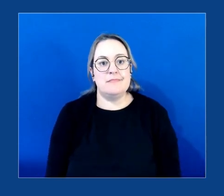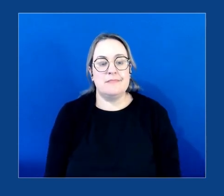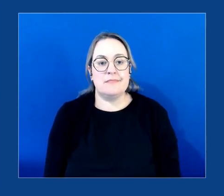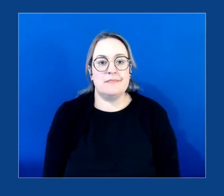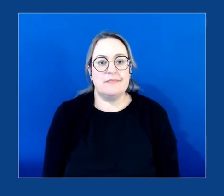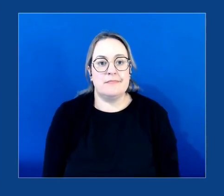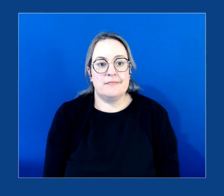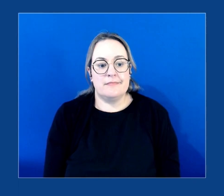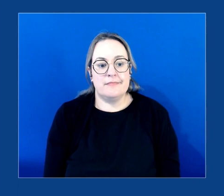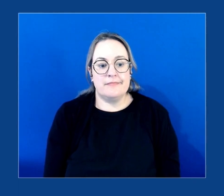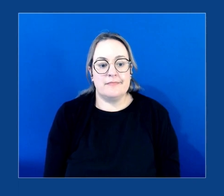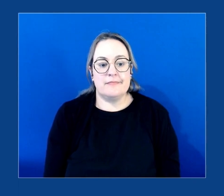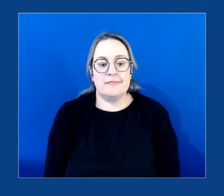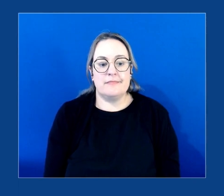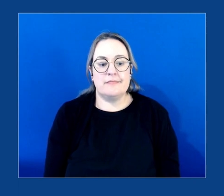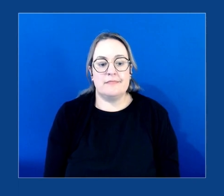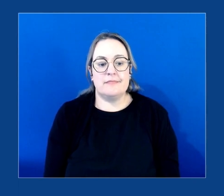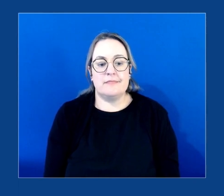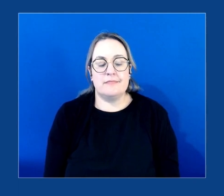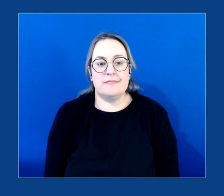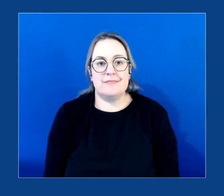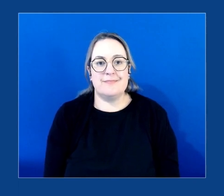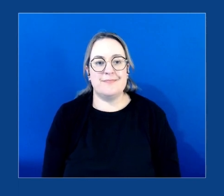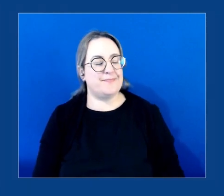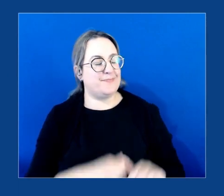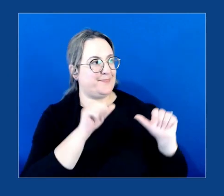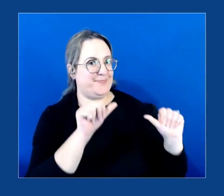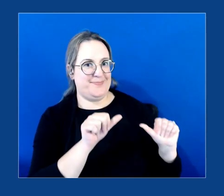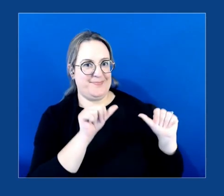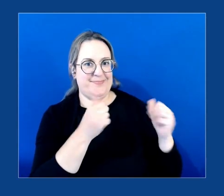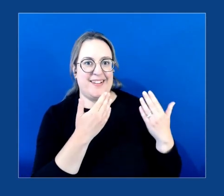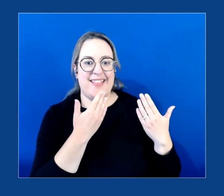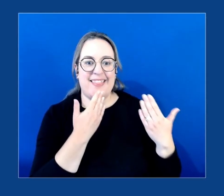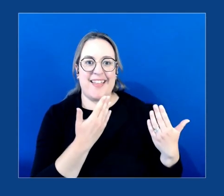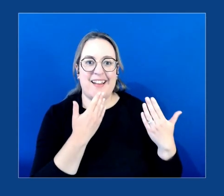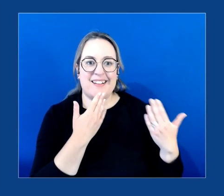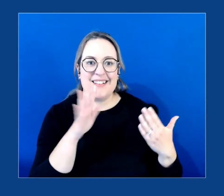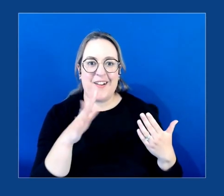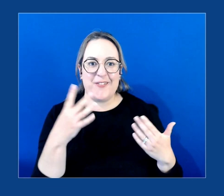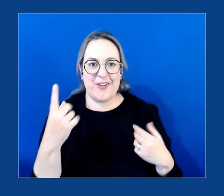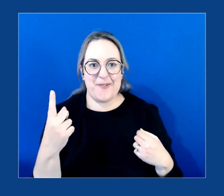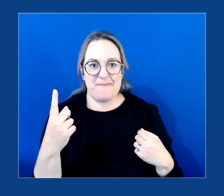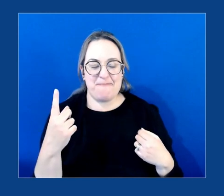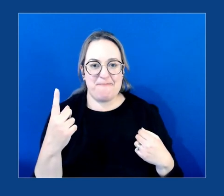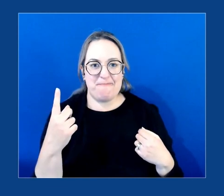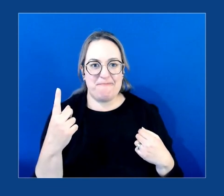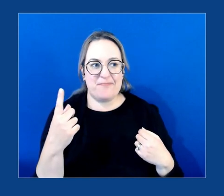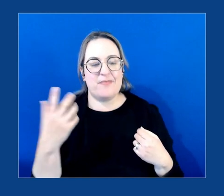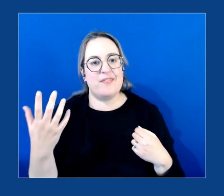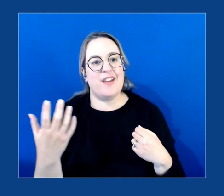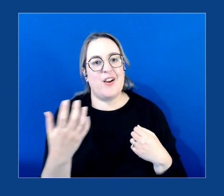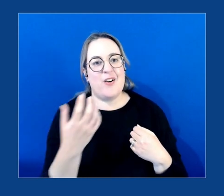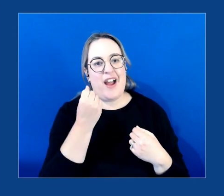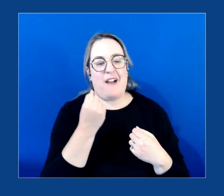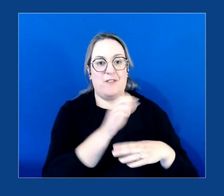Okay, thank you very much, everybody. Look, we're going to have to wrap that panel.